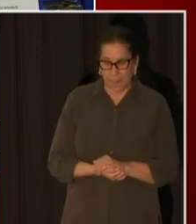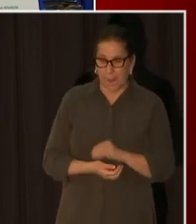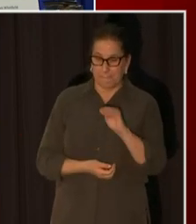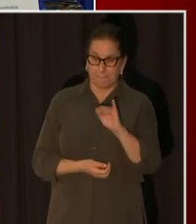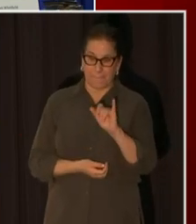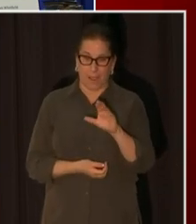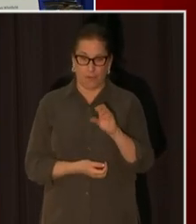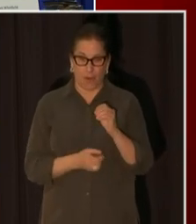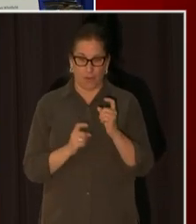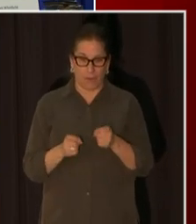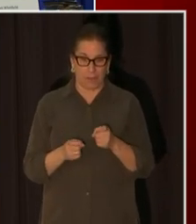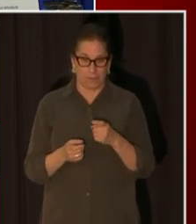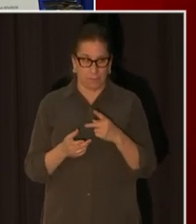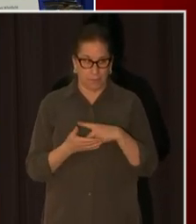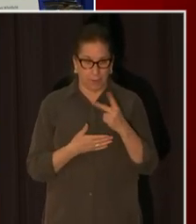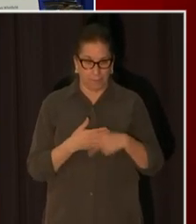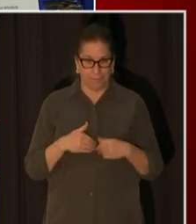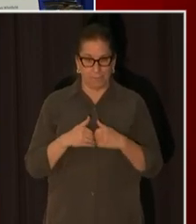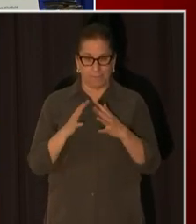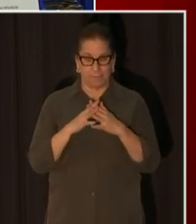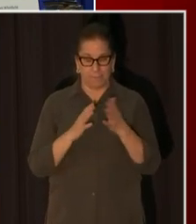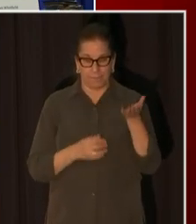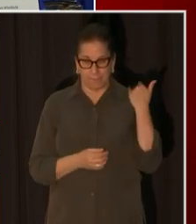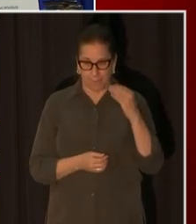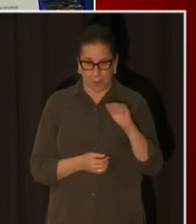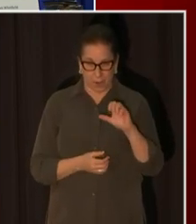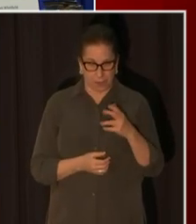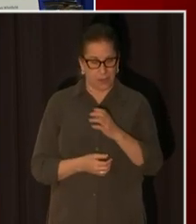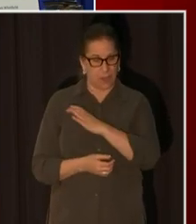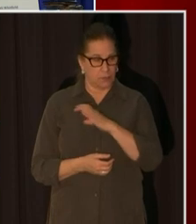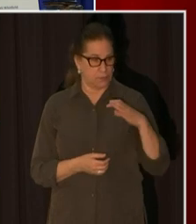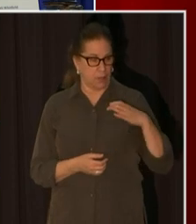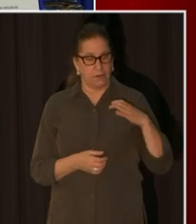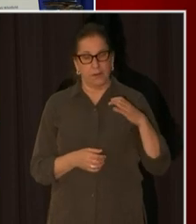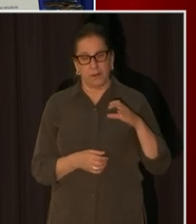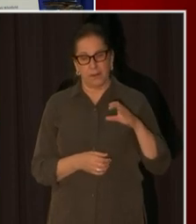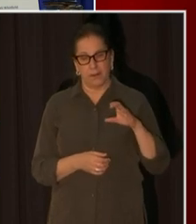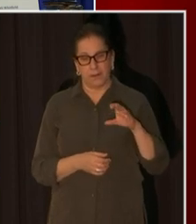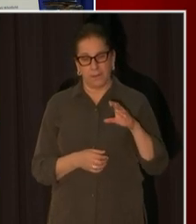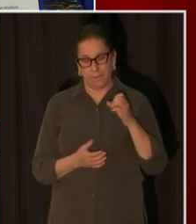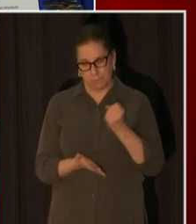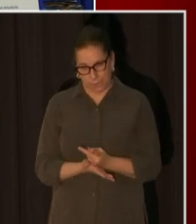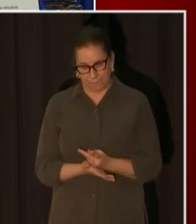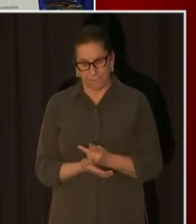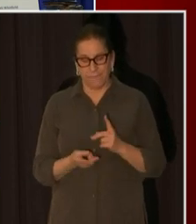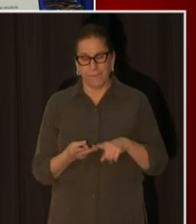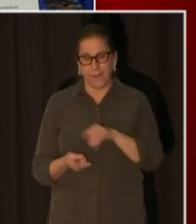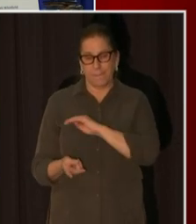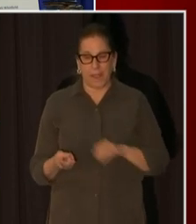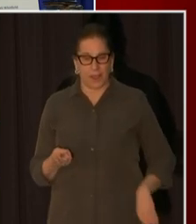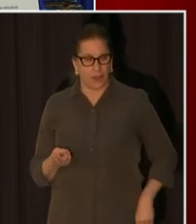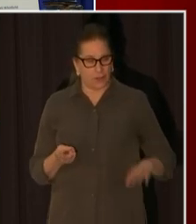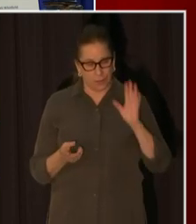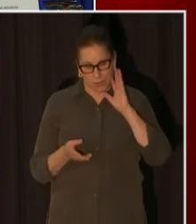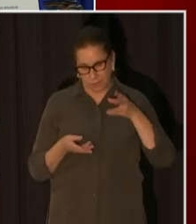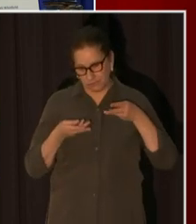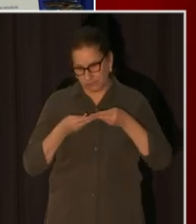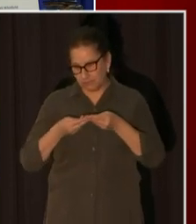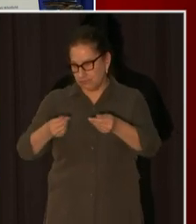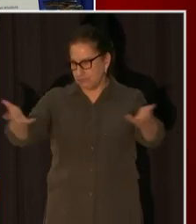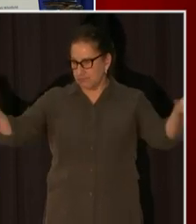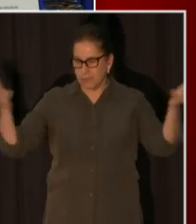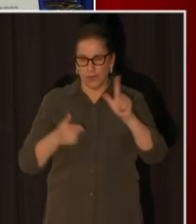for unemployment insurance, make a determination that you are not eligible, and then you can move